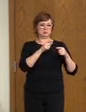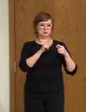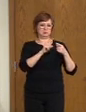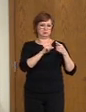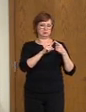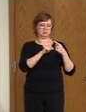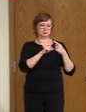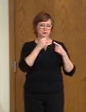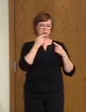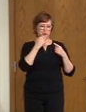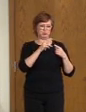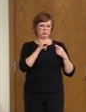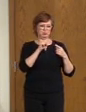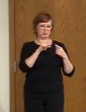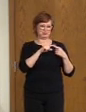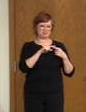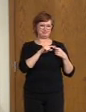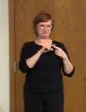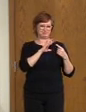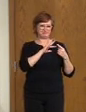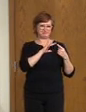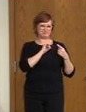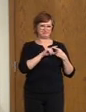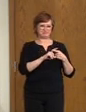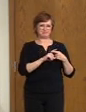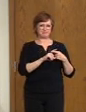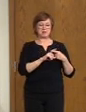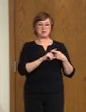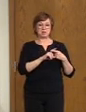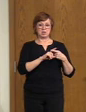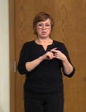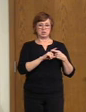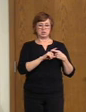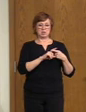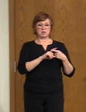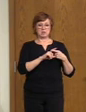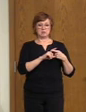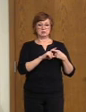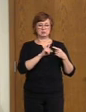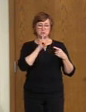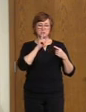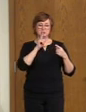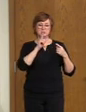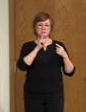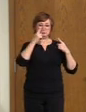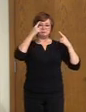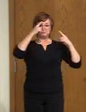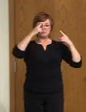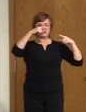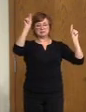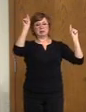can't underestimate how good of a news it is, and what a remarkable achievement it is